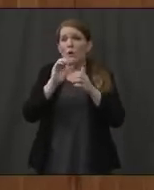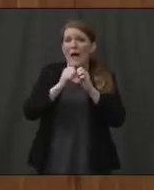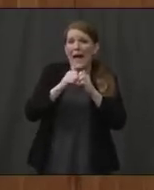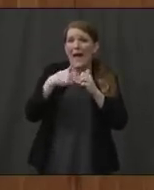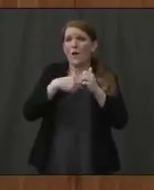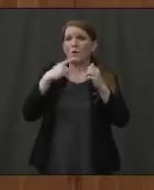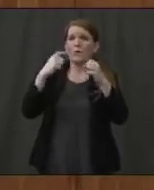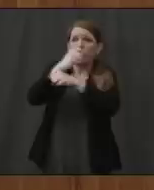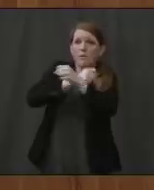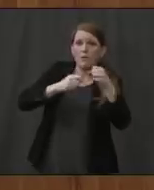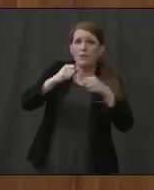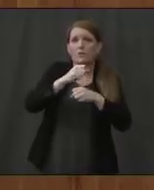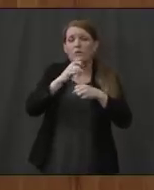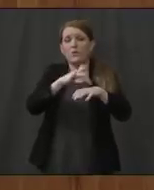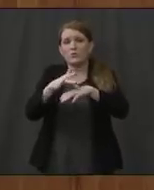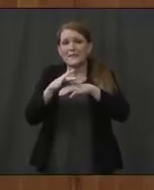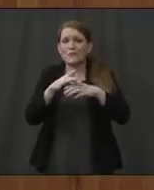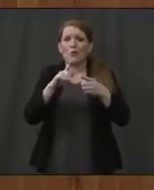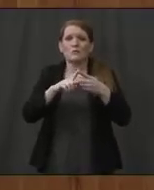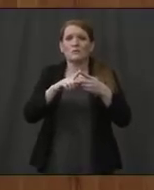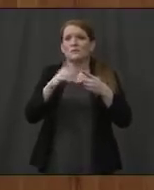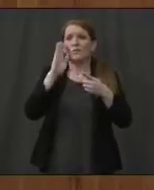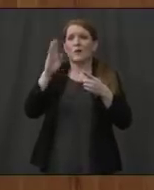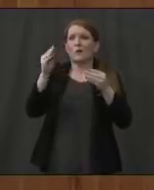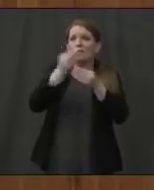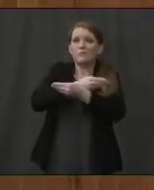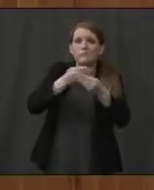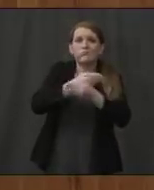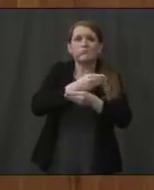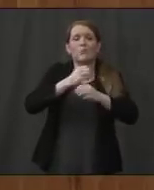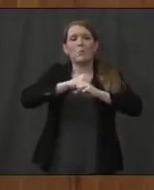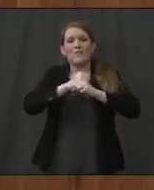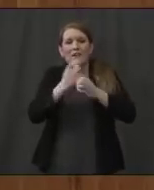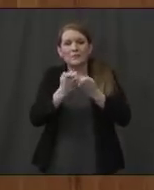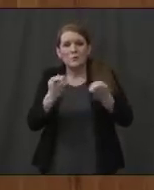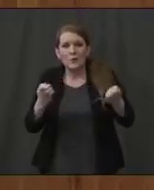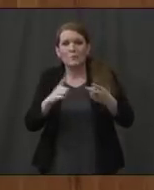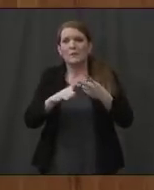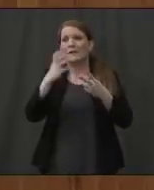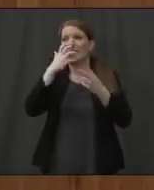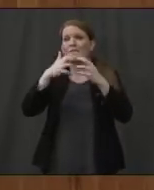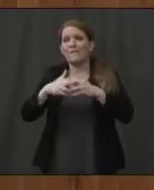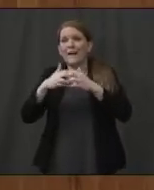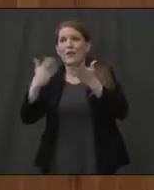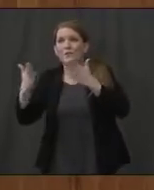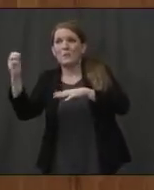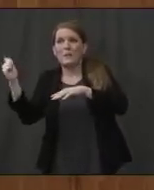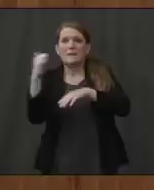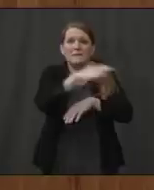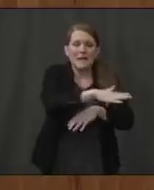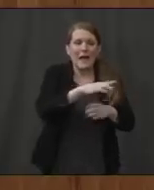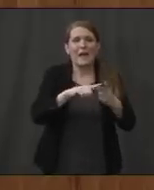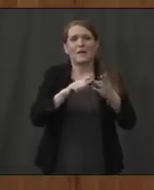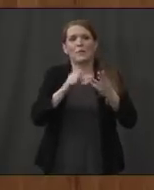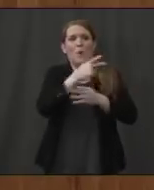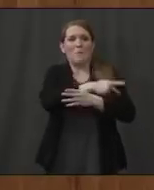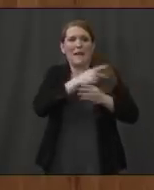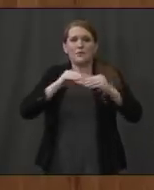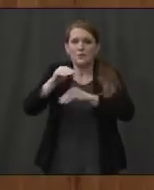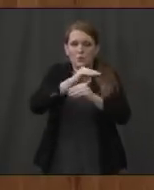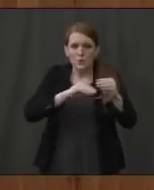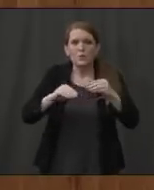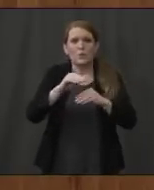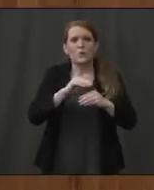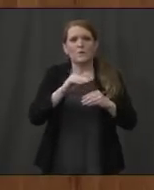equipment, our capabilities, our equipment where we have things like ventilators, more efficiently? So I think this is another